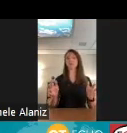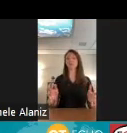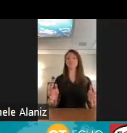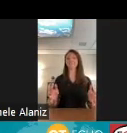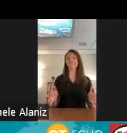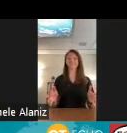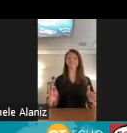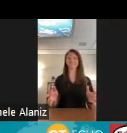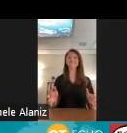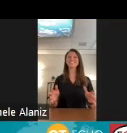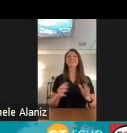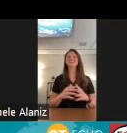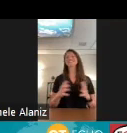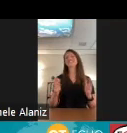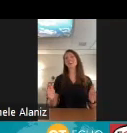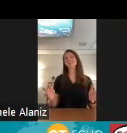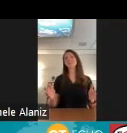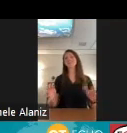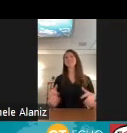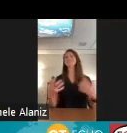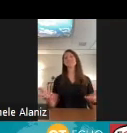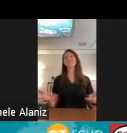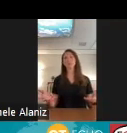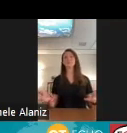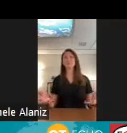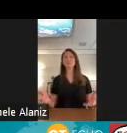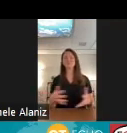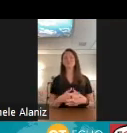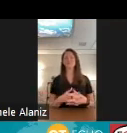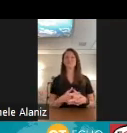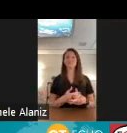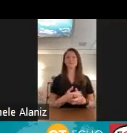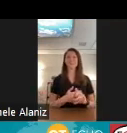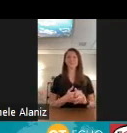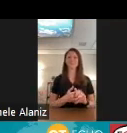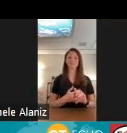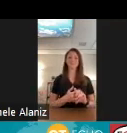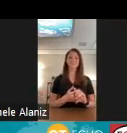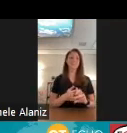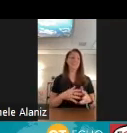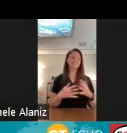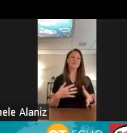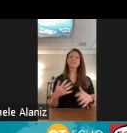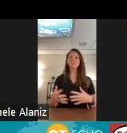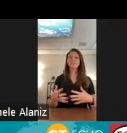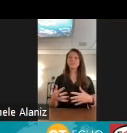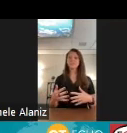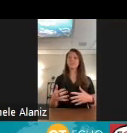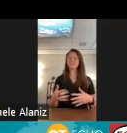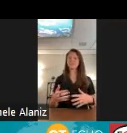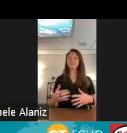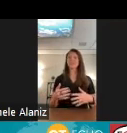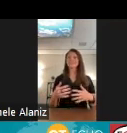moderate intensity exercise is, those are the most popular ones in the research for exercise. And then finally, looking